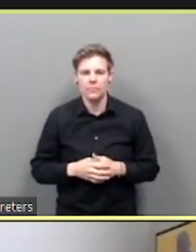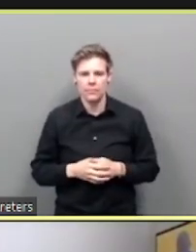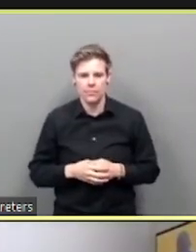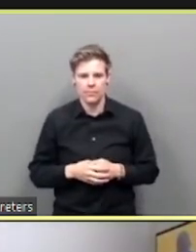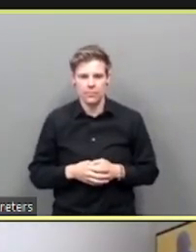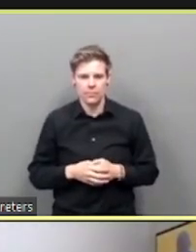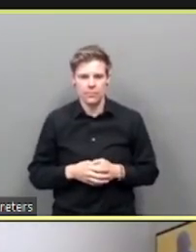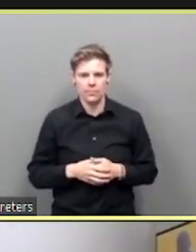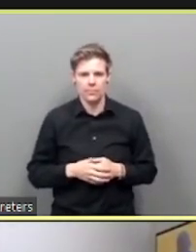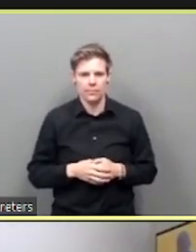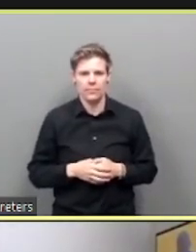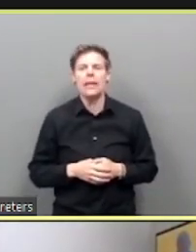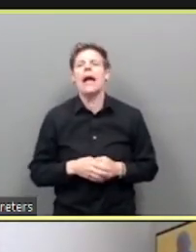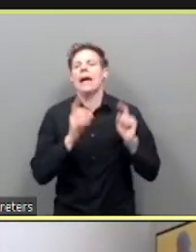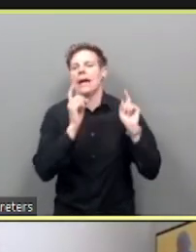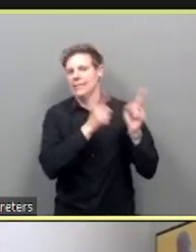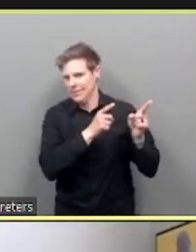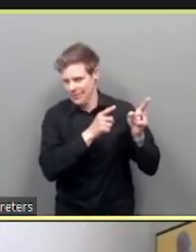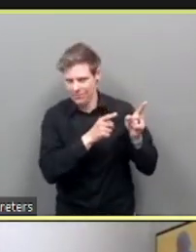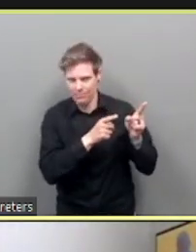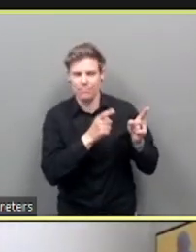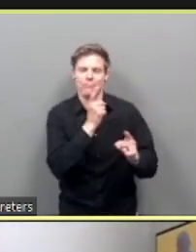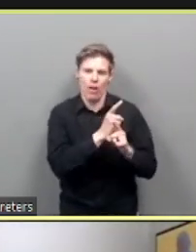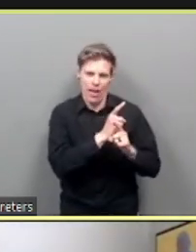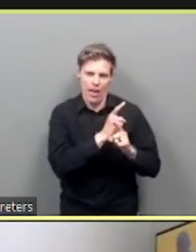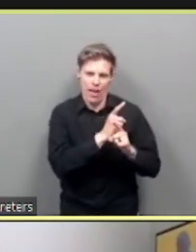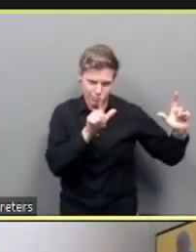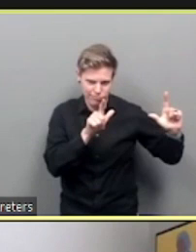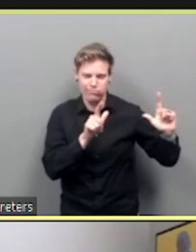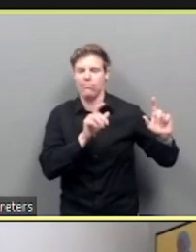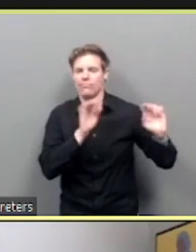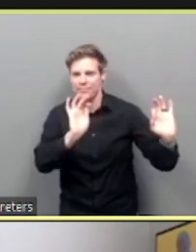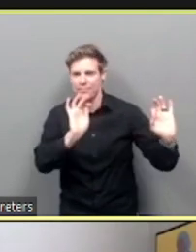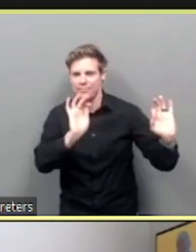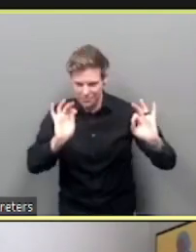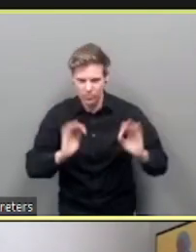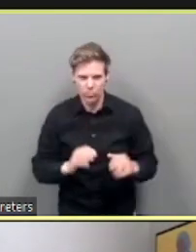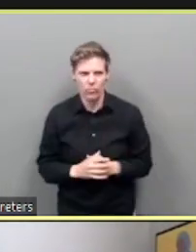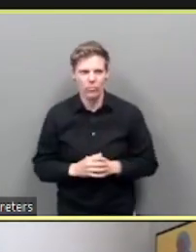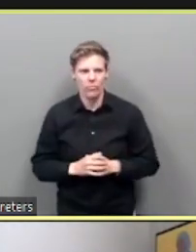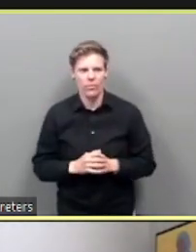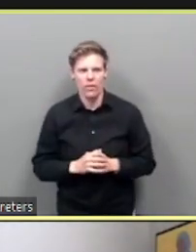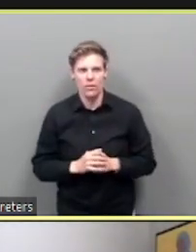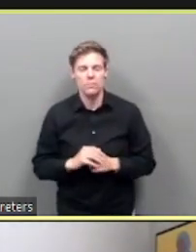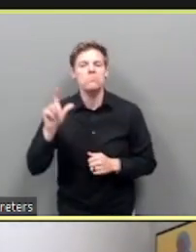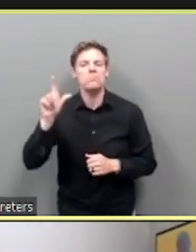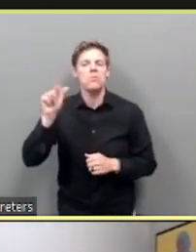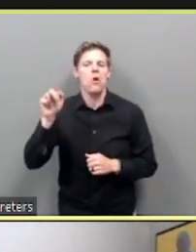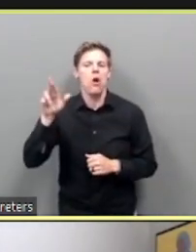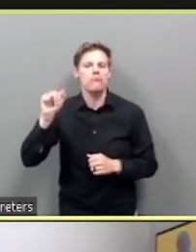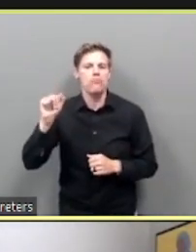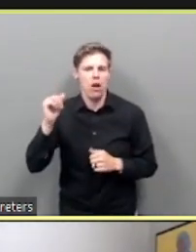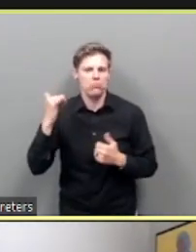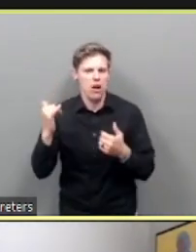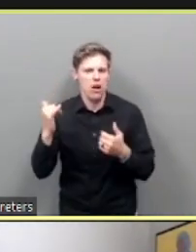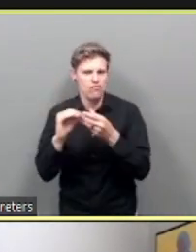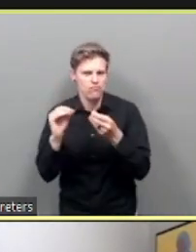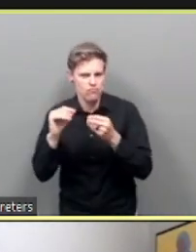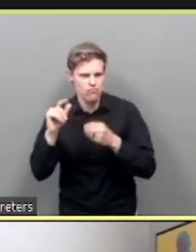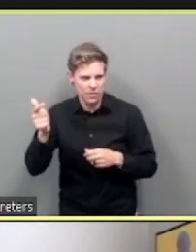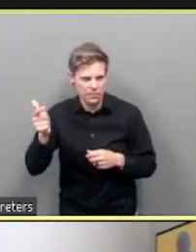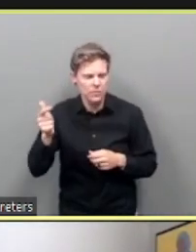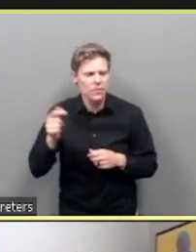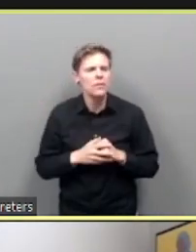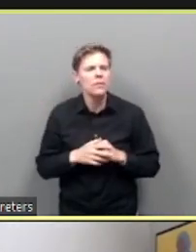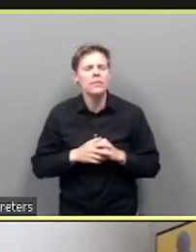Yes, that's it. Okay, great. So, you know, the reason why, you know, thanks again to David to encourage